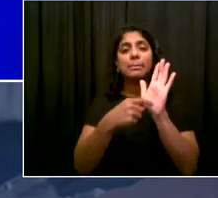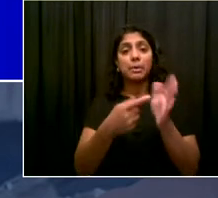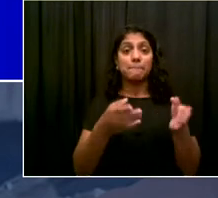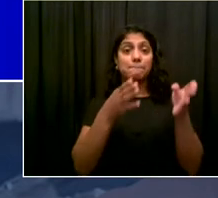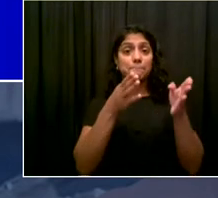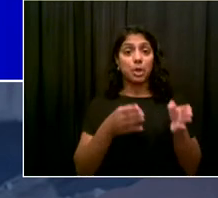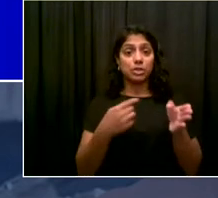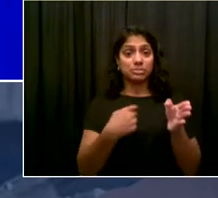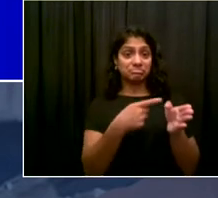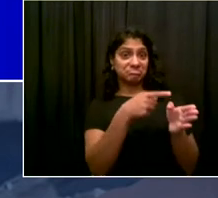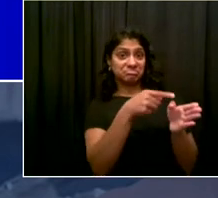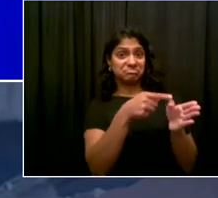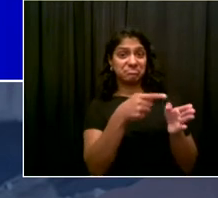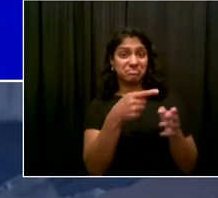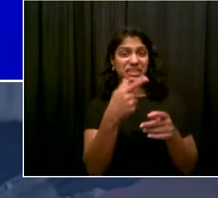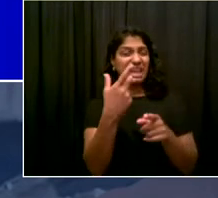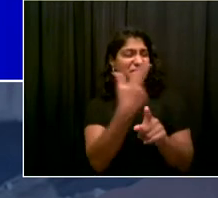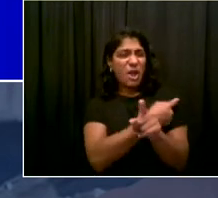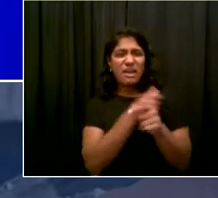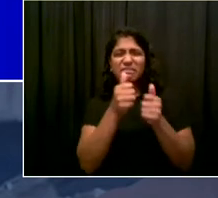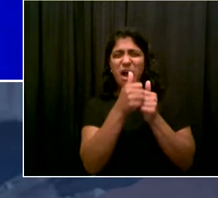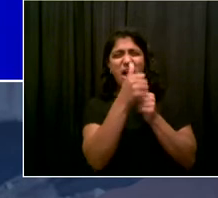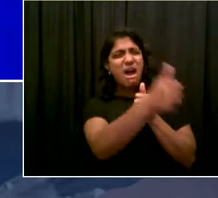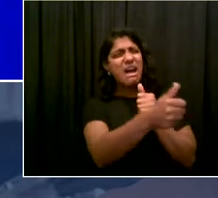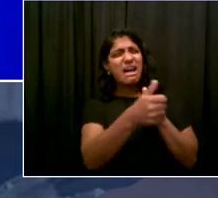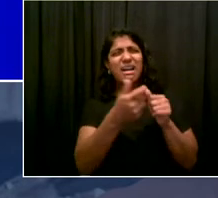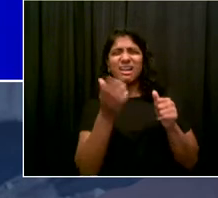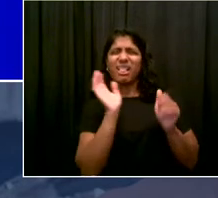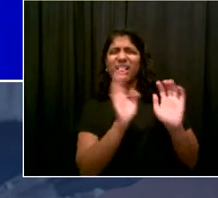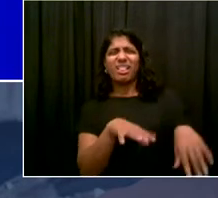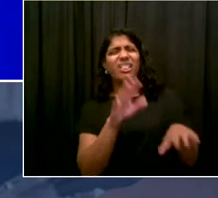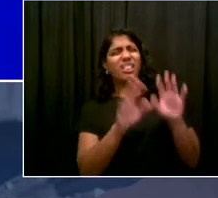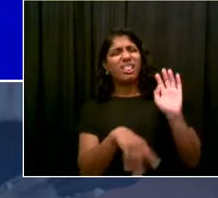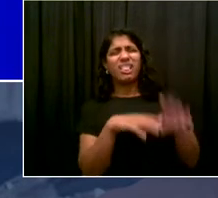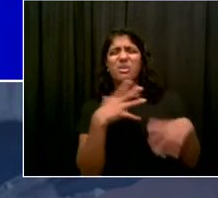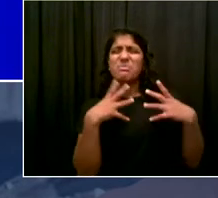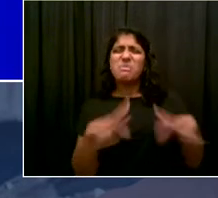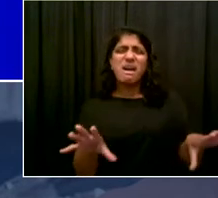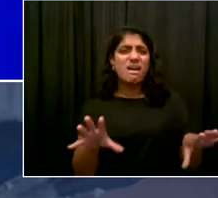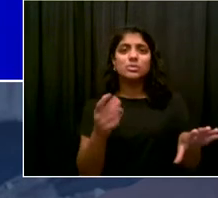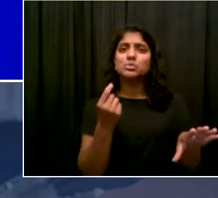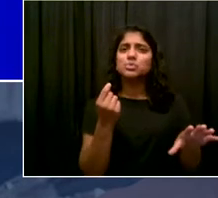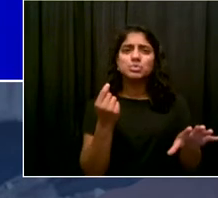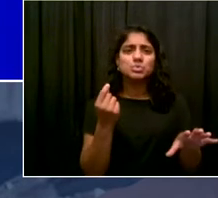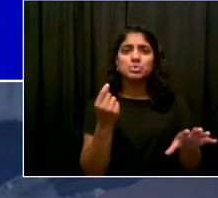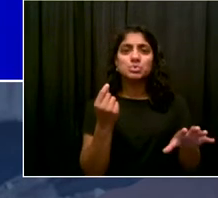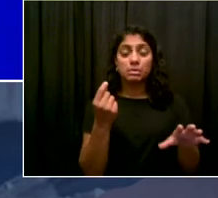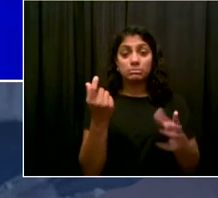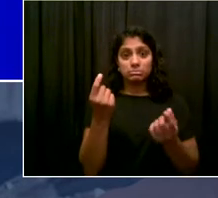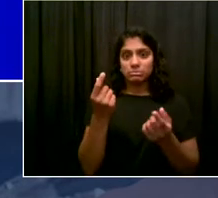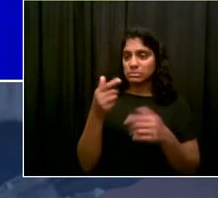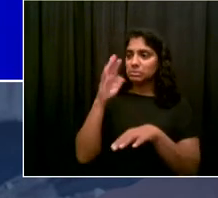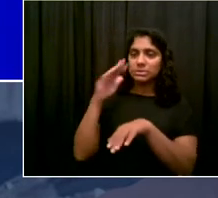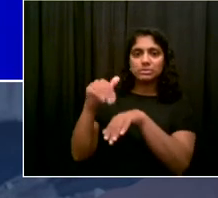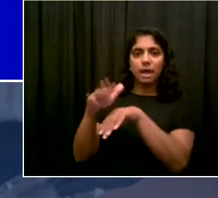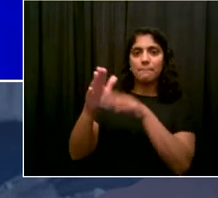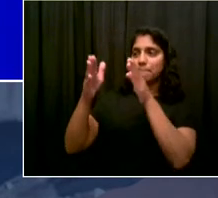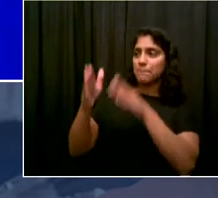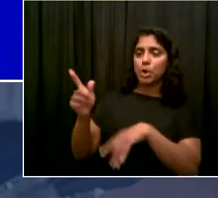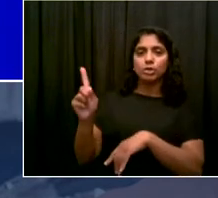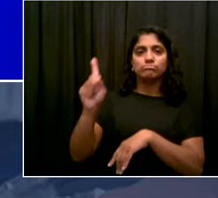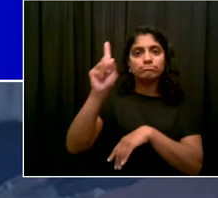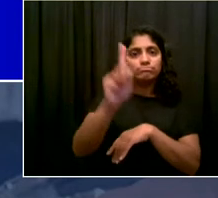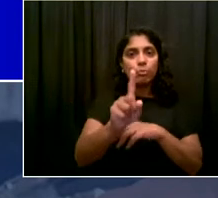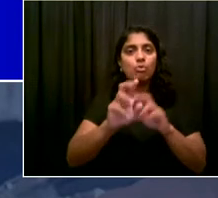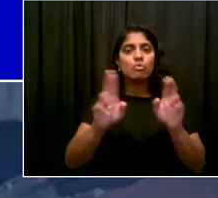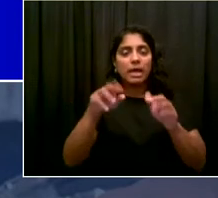that life-saving vaccine, is now available right at your doorstep. So, we know from the effort we made to reach homebound New Yorkers